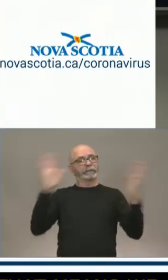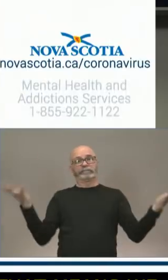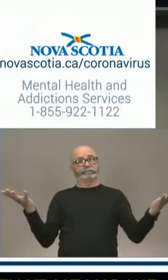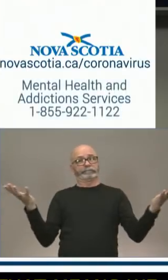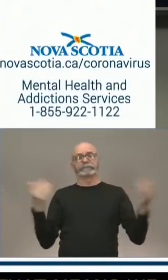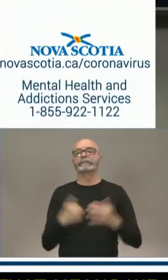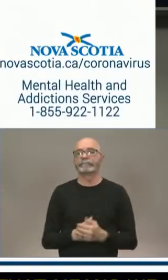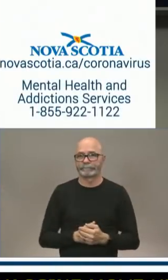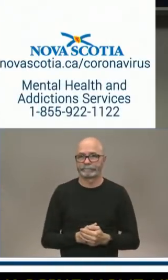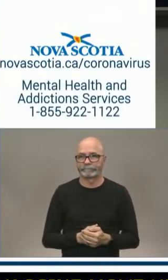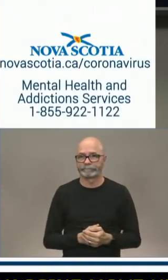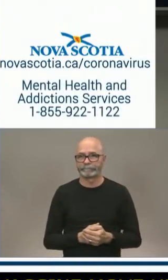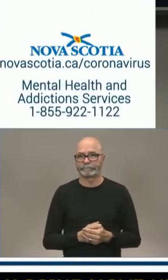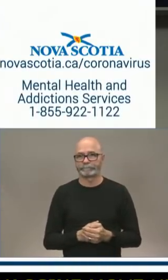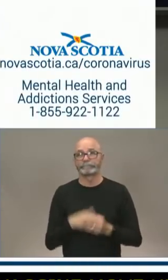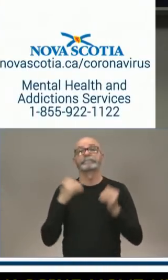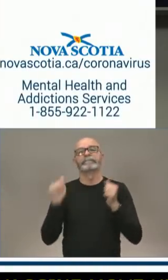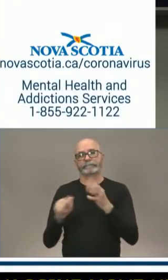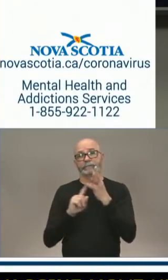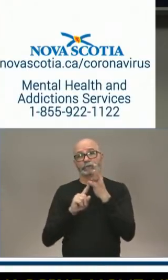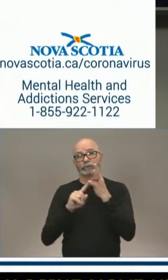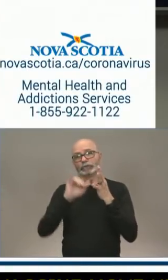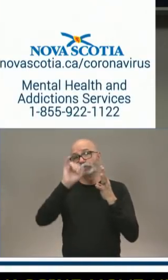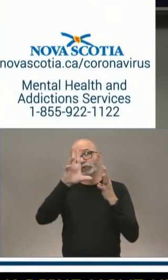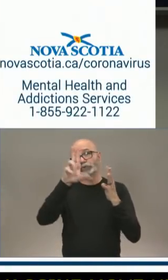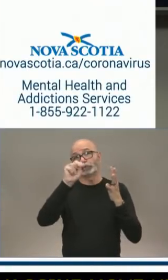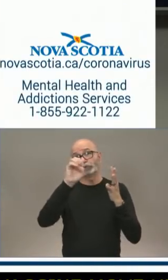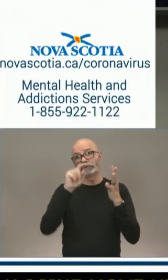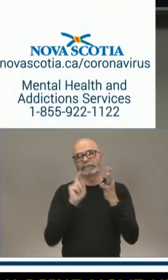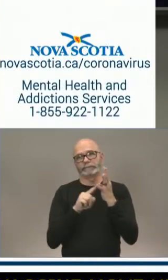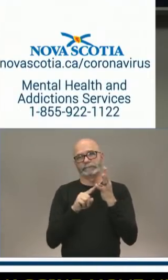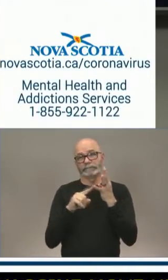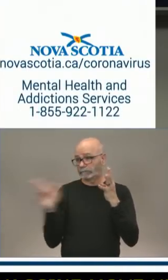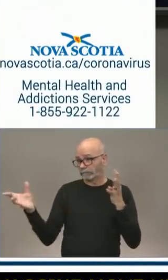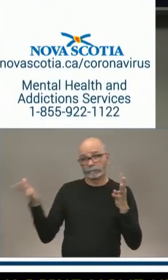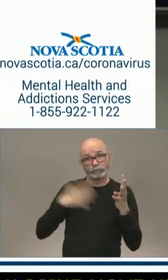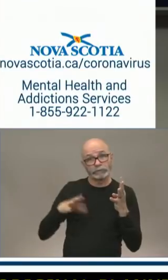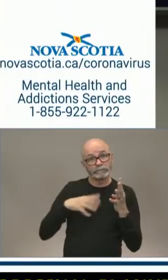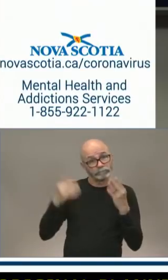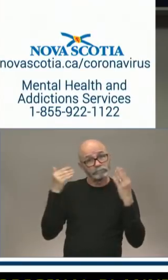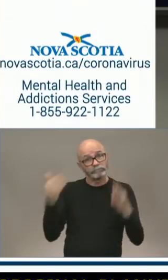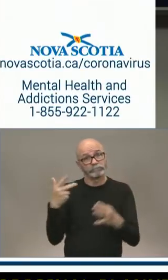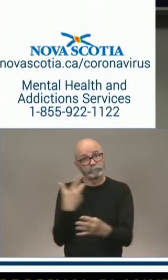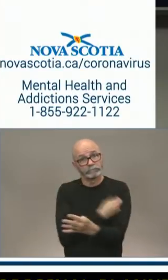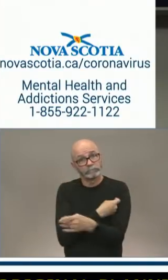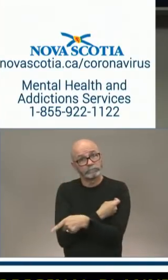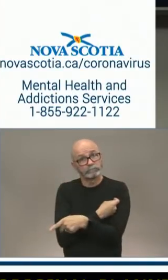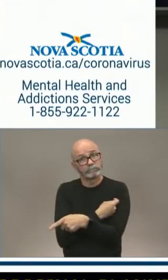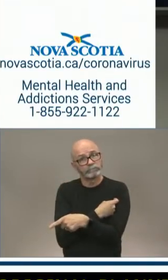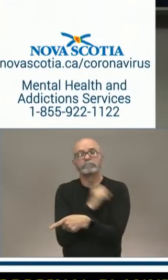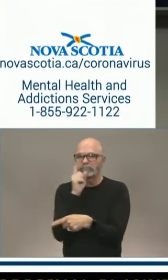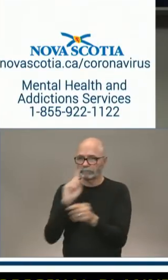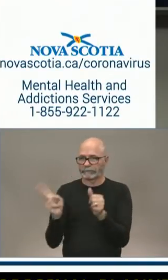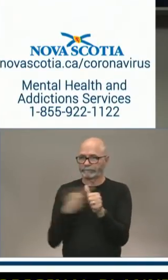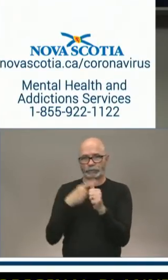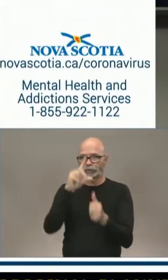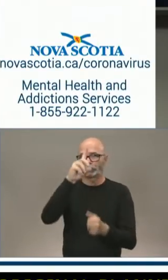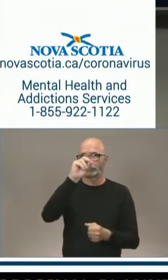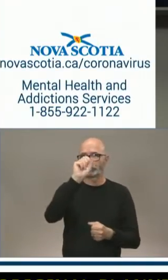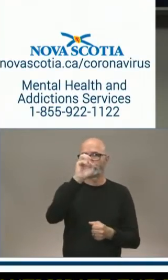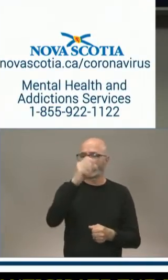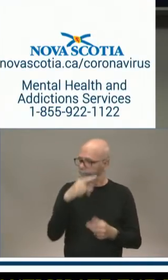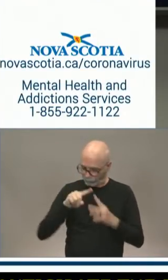June, all Nova Scotians who want a COVID-19 vaccine will have received their first dose. Previously, we were looking